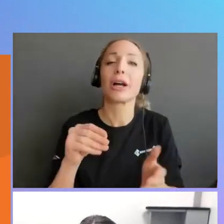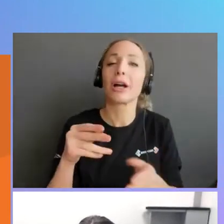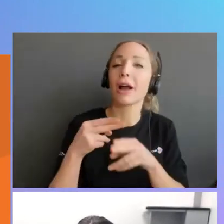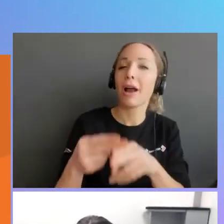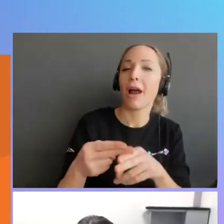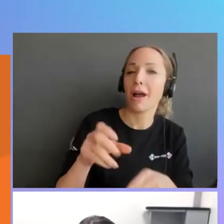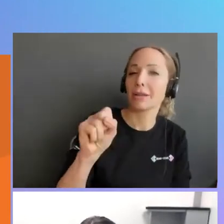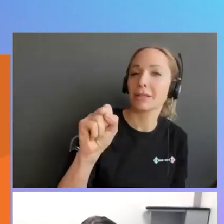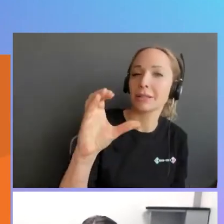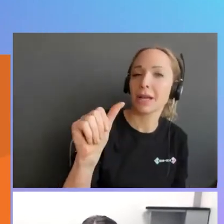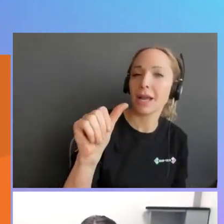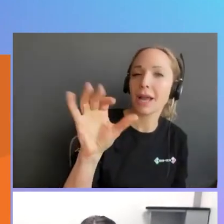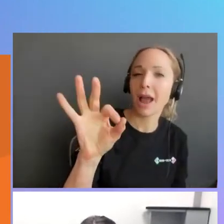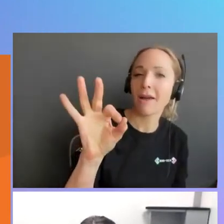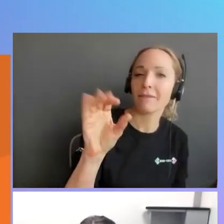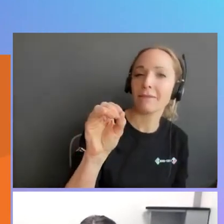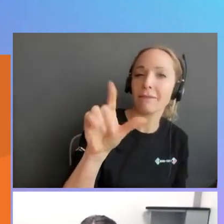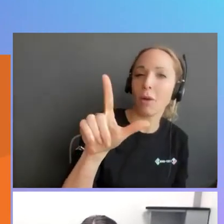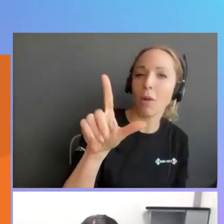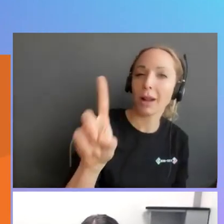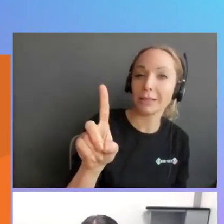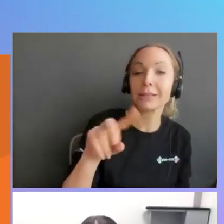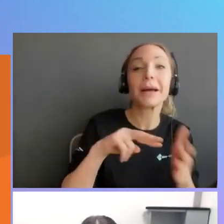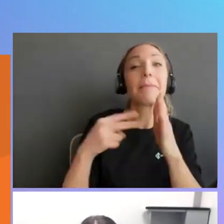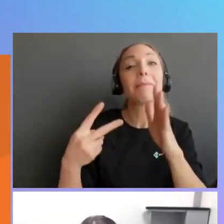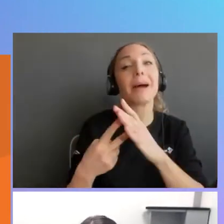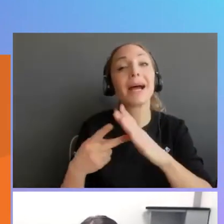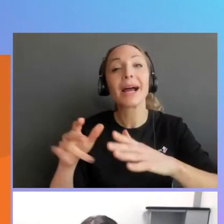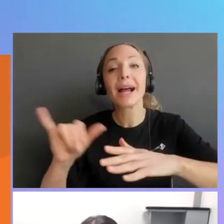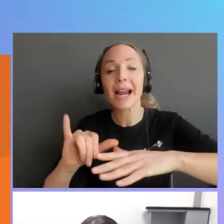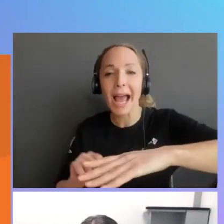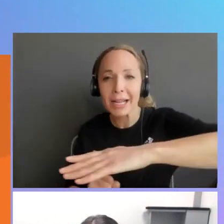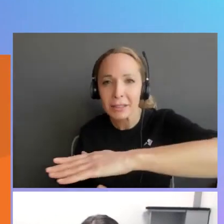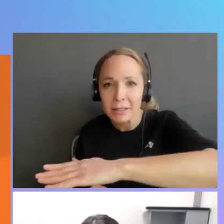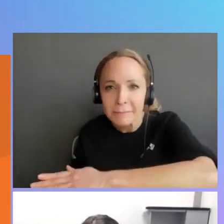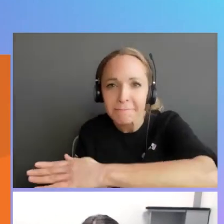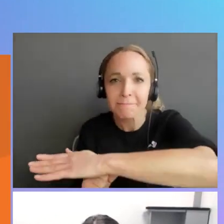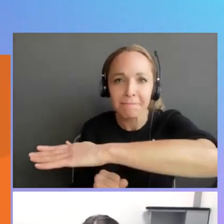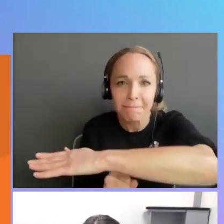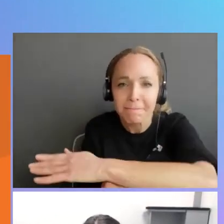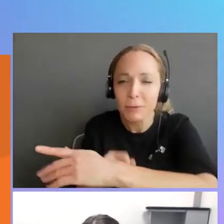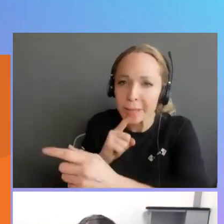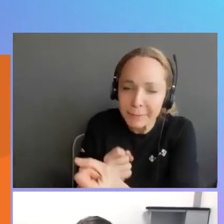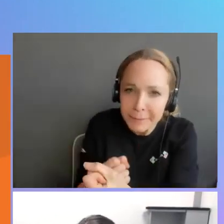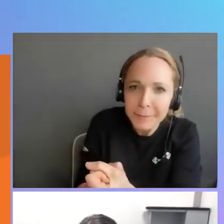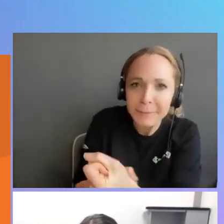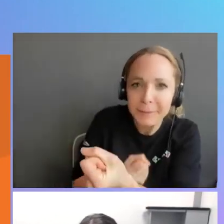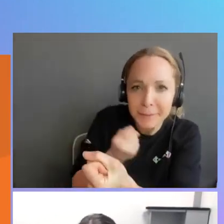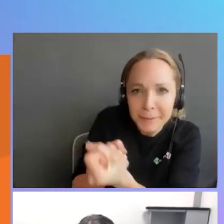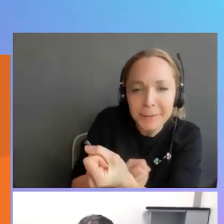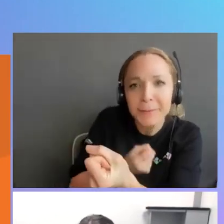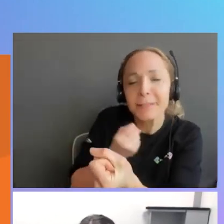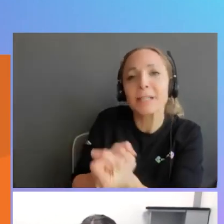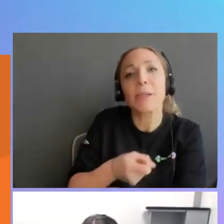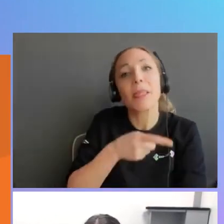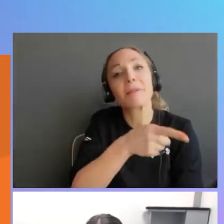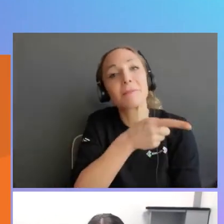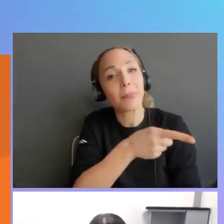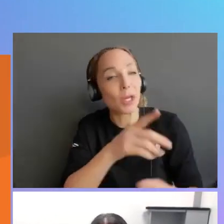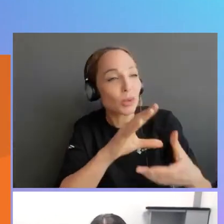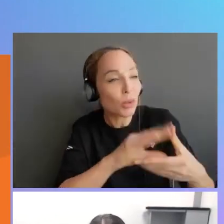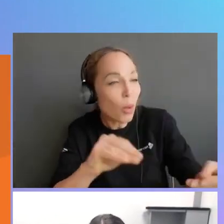towards independence. But what this looks like is like guiding your BAs through story writing, helping devs make